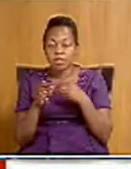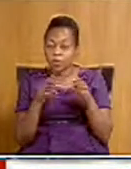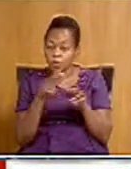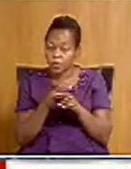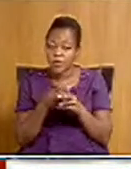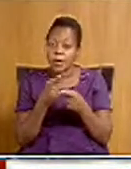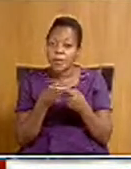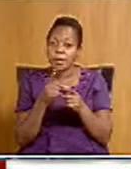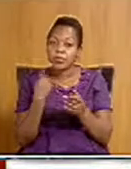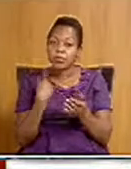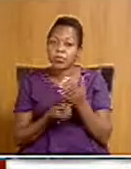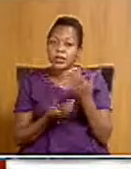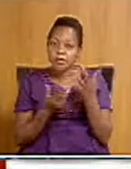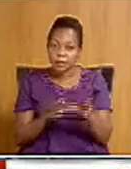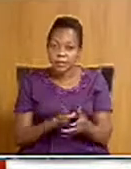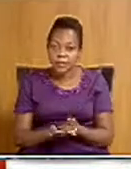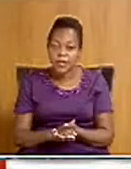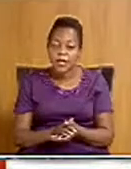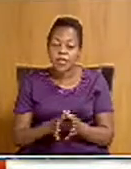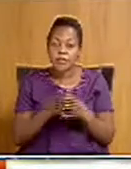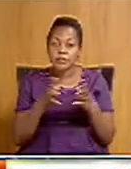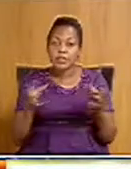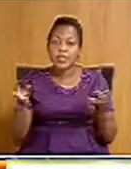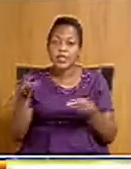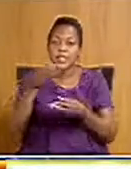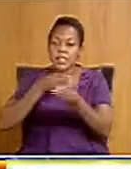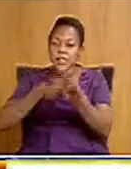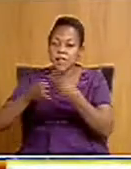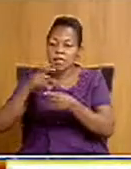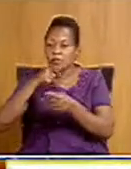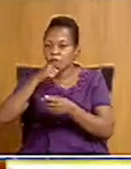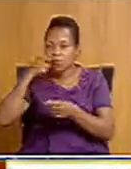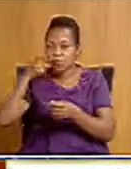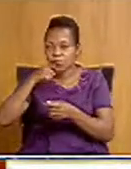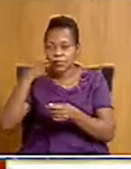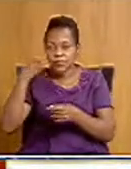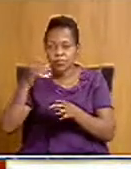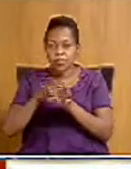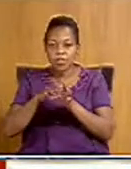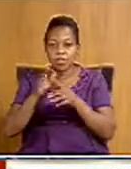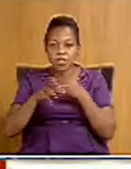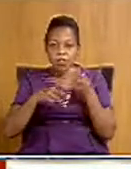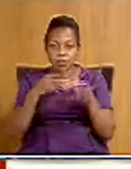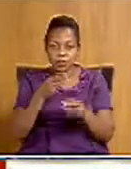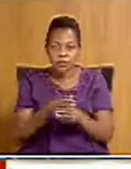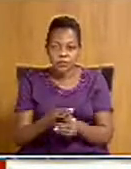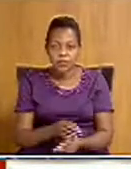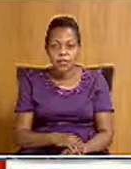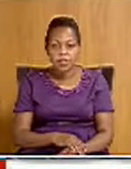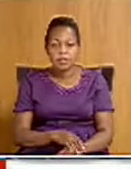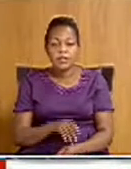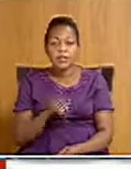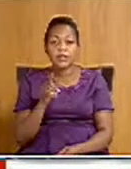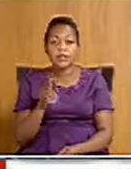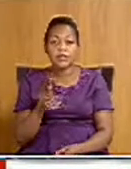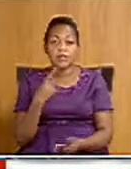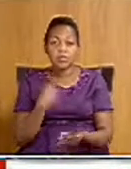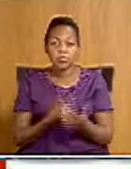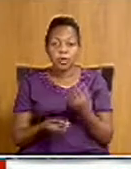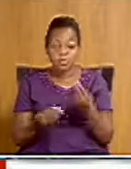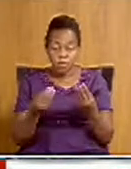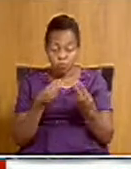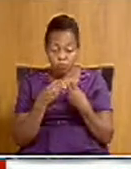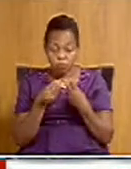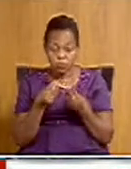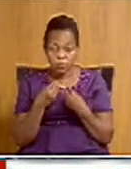happened? It was the biggest export of beef in the world. That is what I was